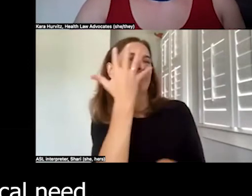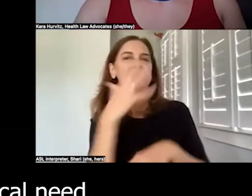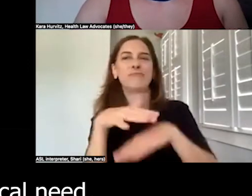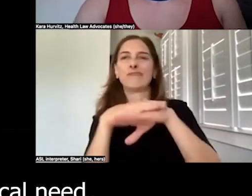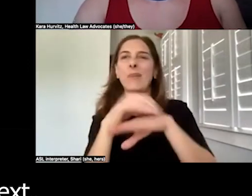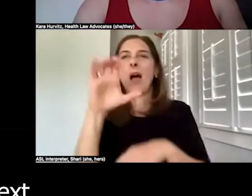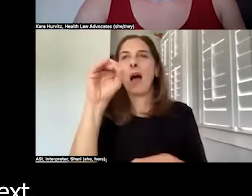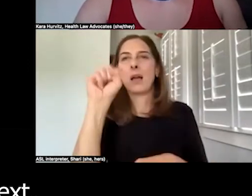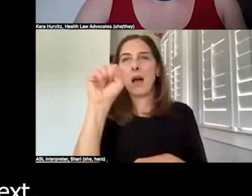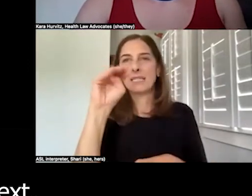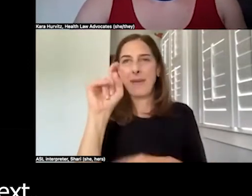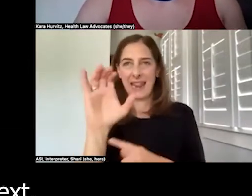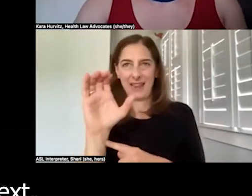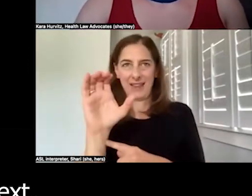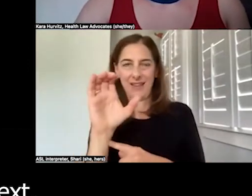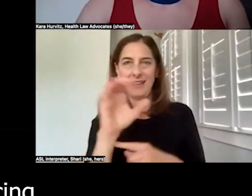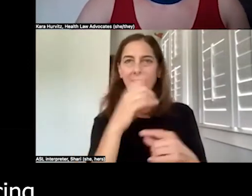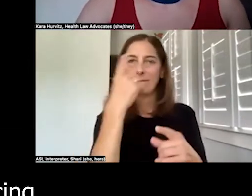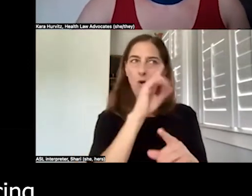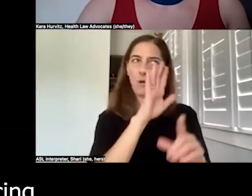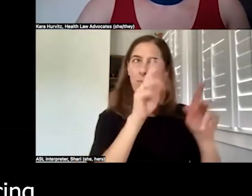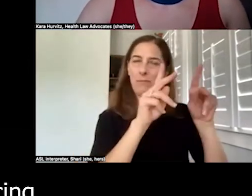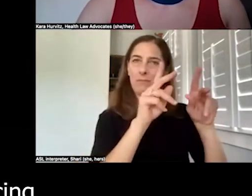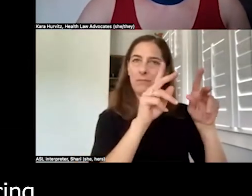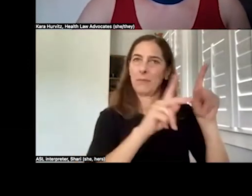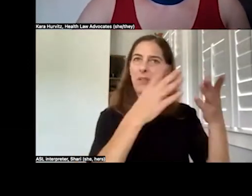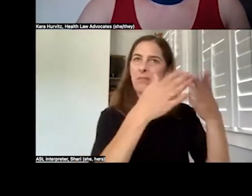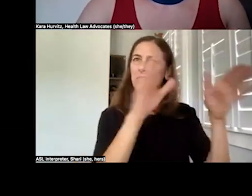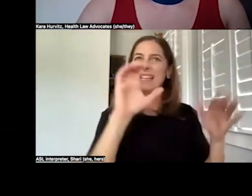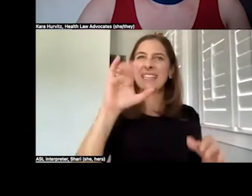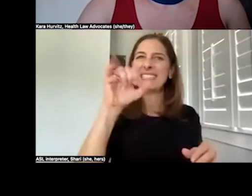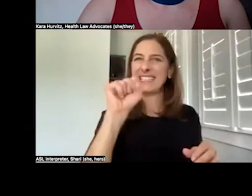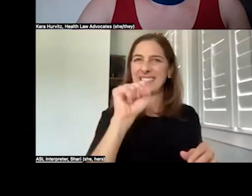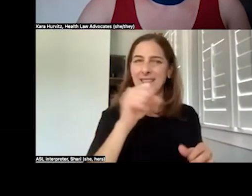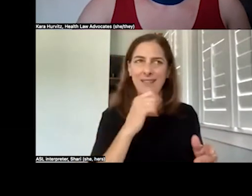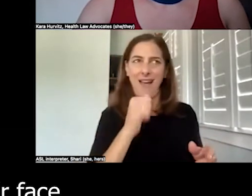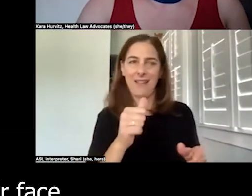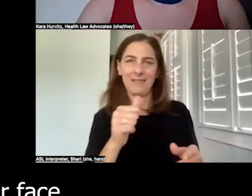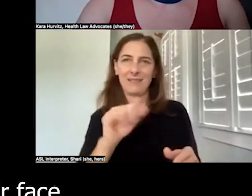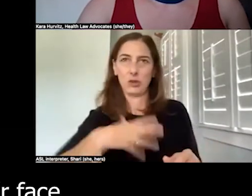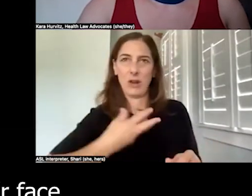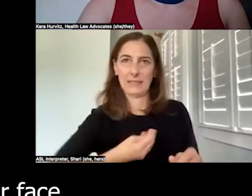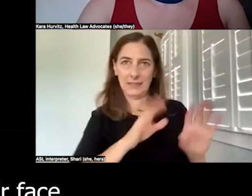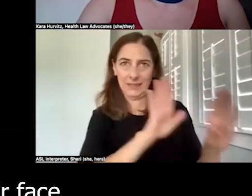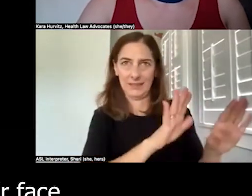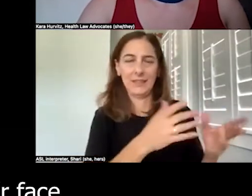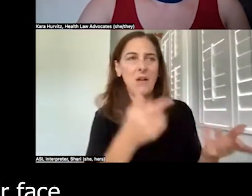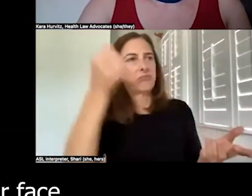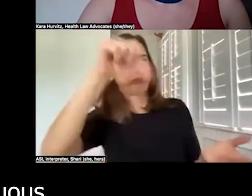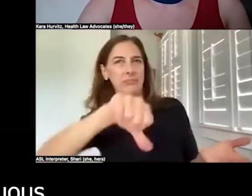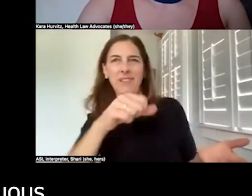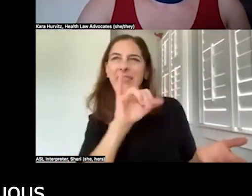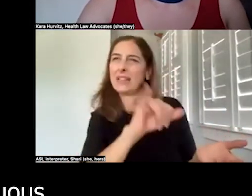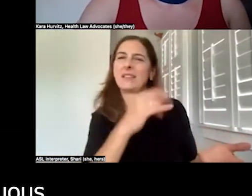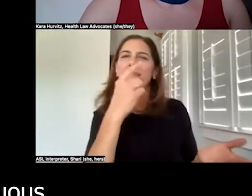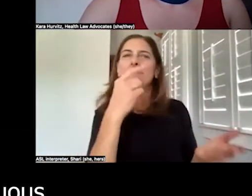need. But in this specific context, if someone is experiencing gender dysphoria related to the hair on their face